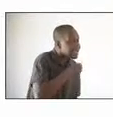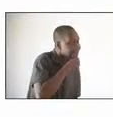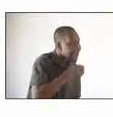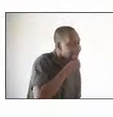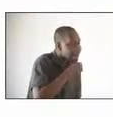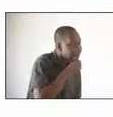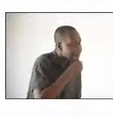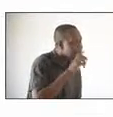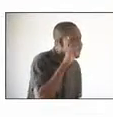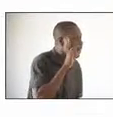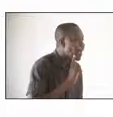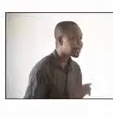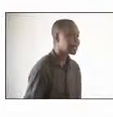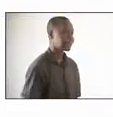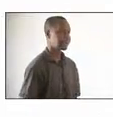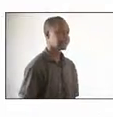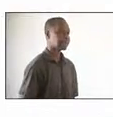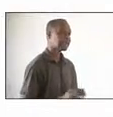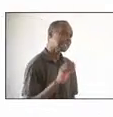grandpa,